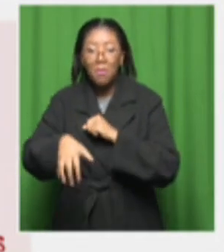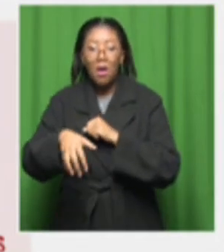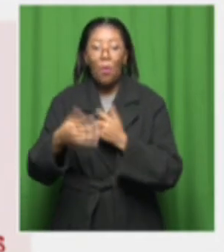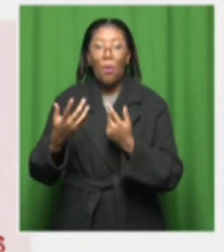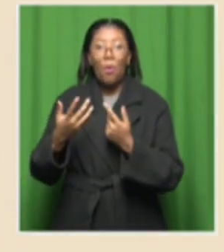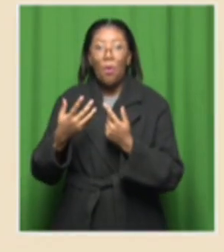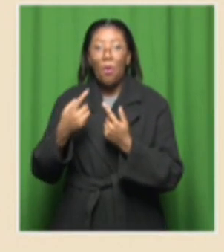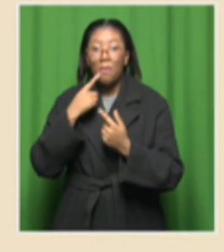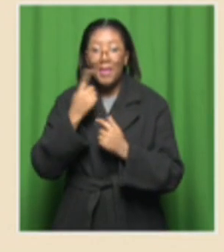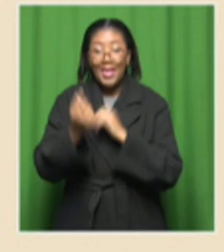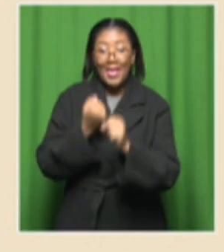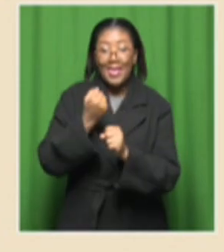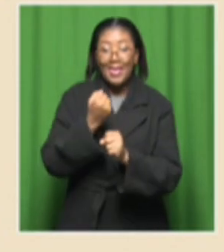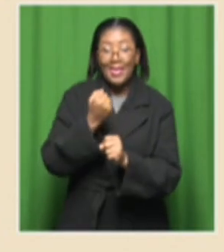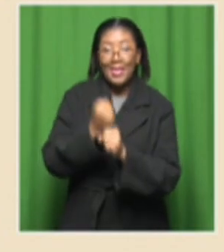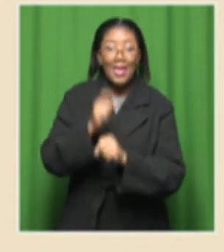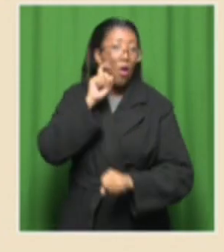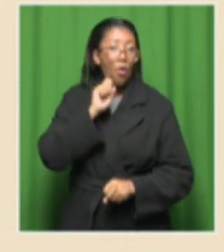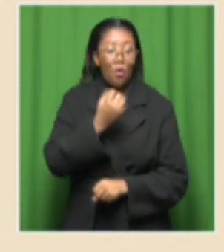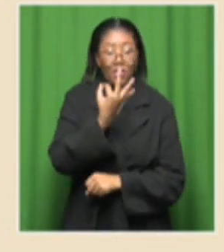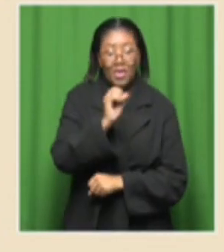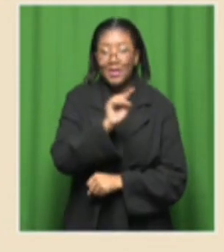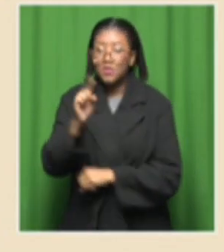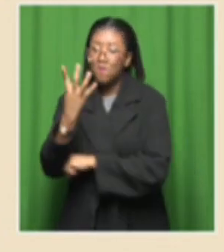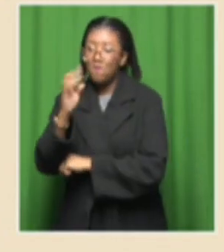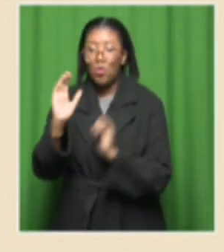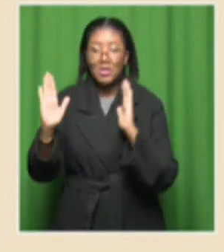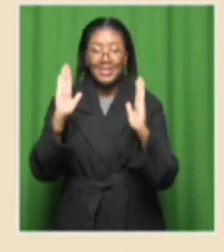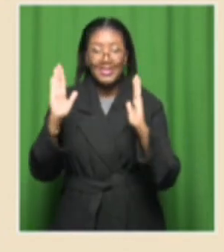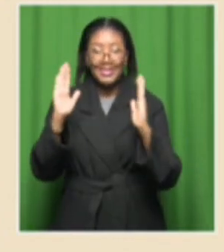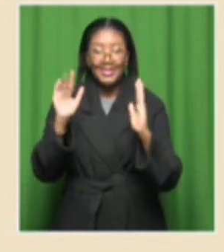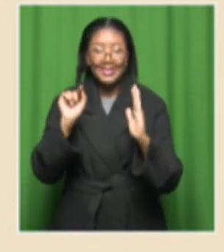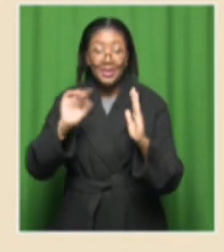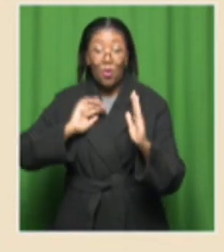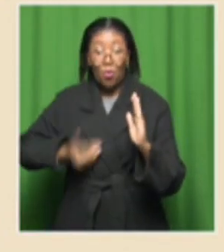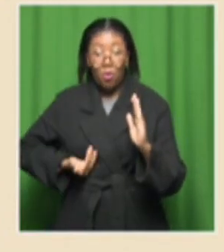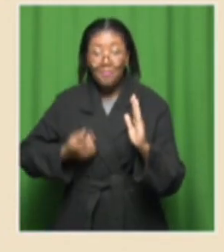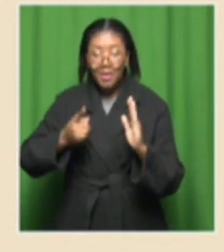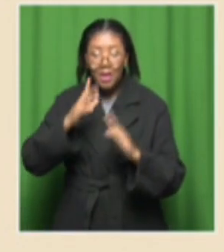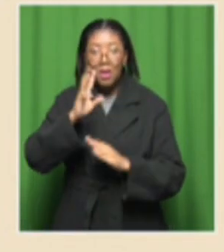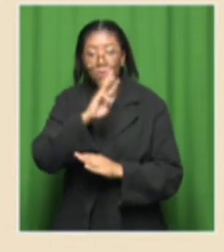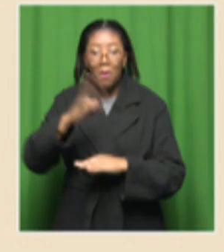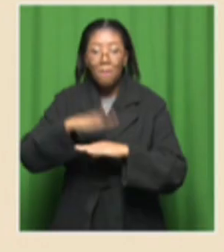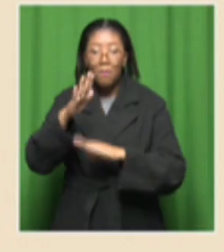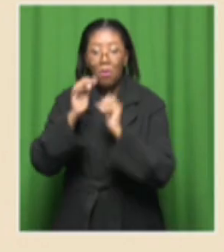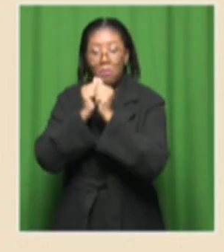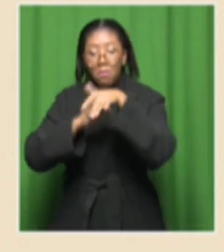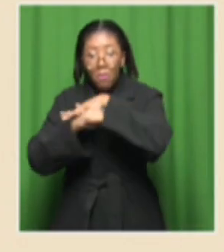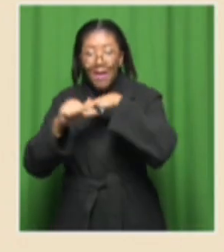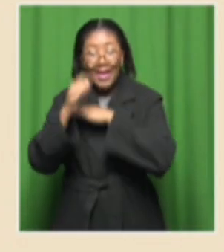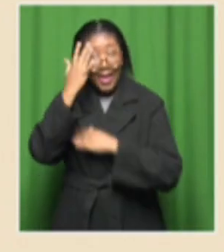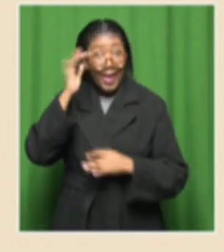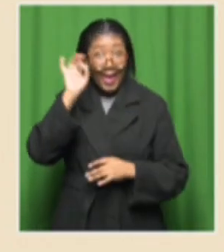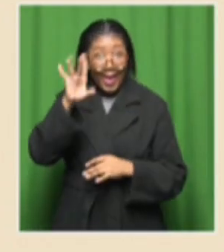decade, up to fourth decade. Why is that important? Is because these patients can lose their vision. They